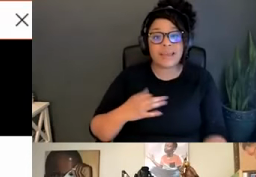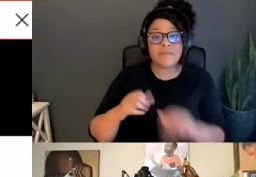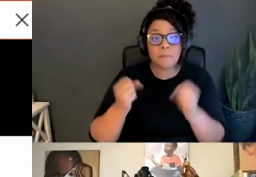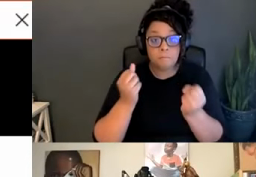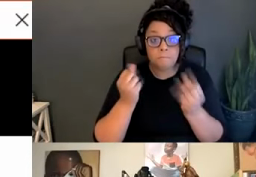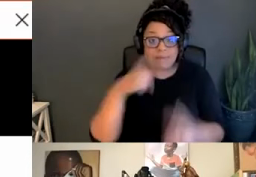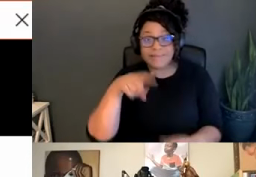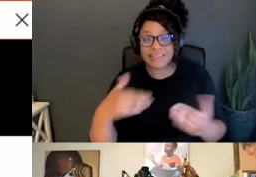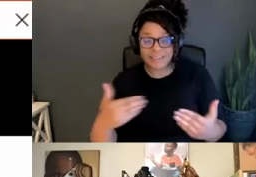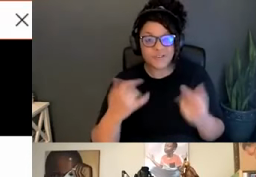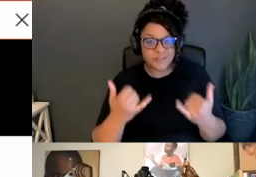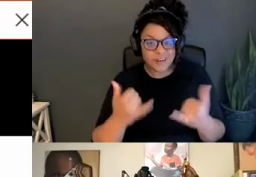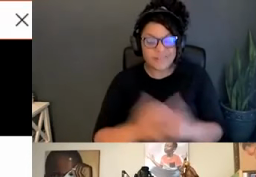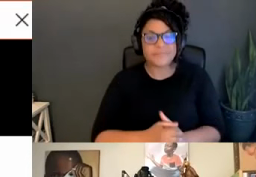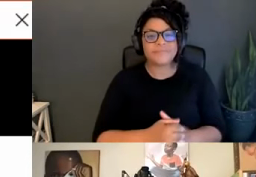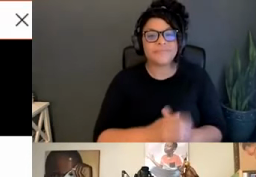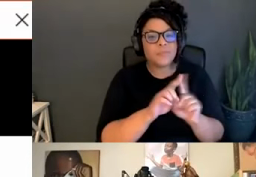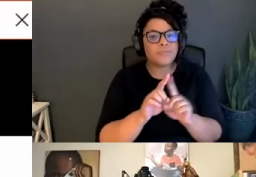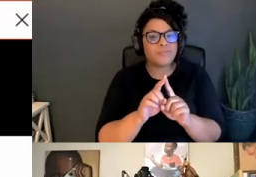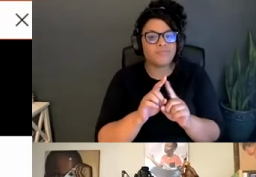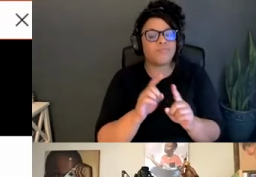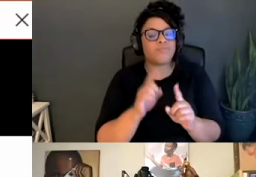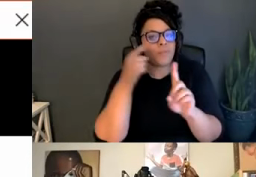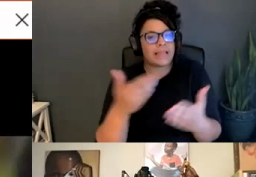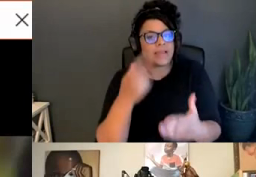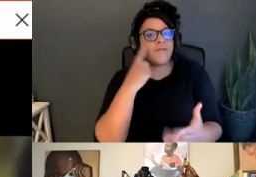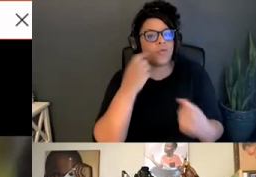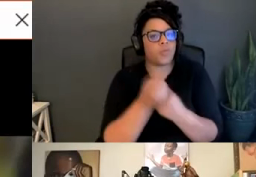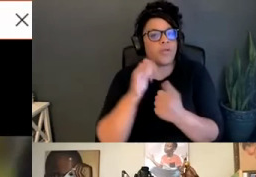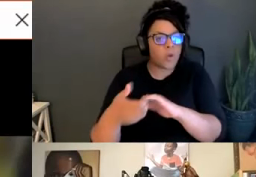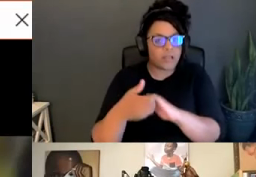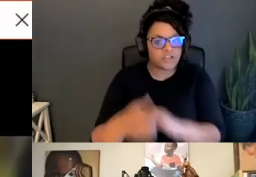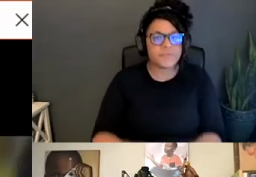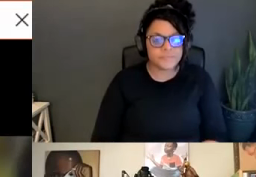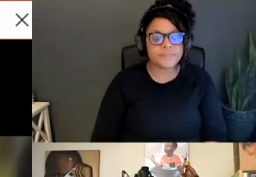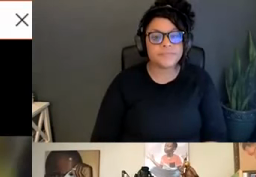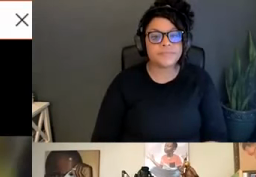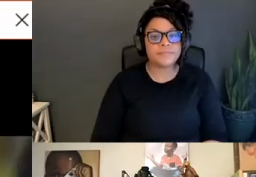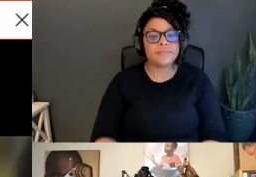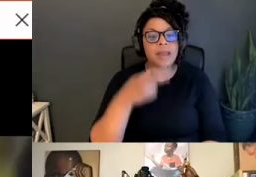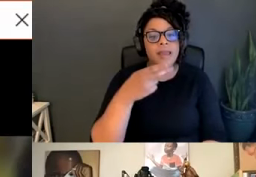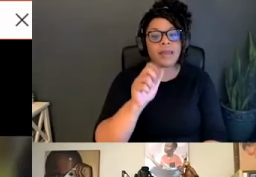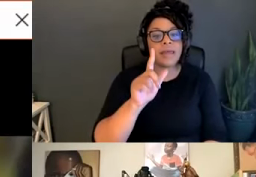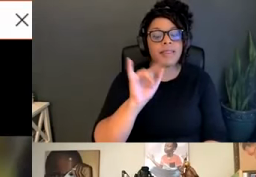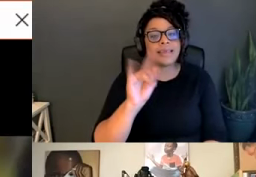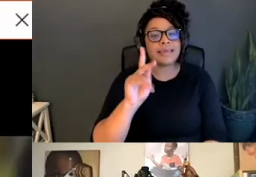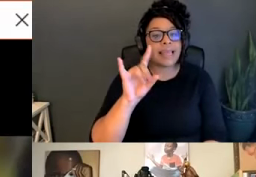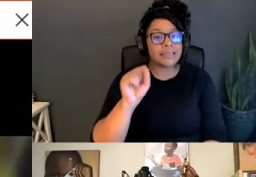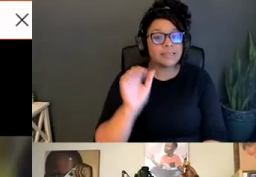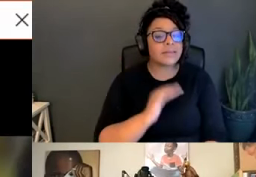and we are all here supporting our coalition. Healthi Kids, really, our mission